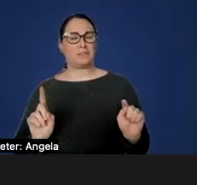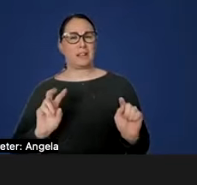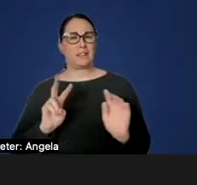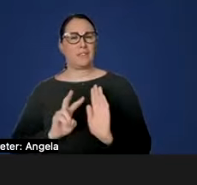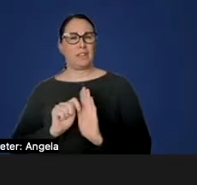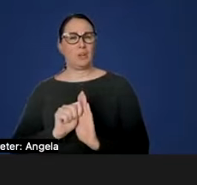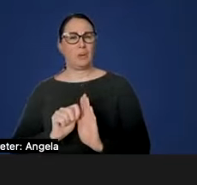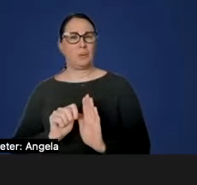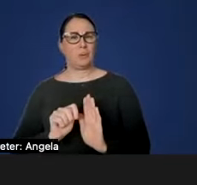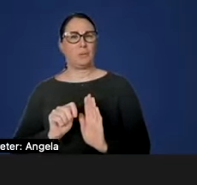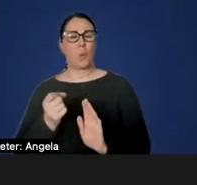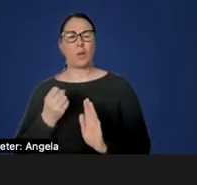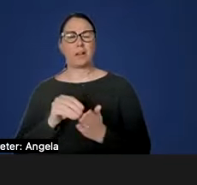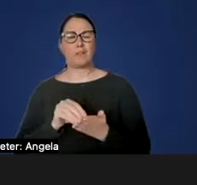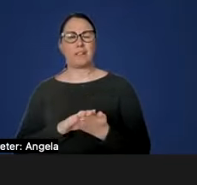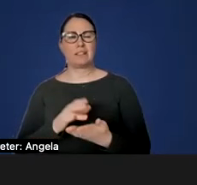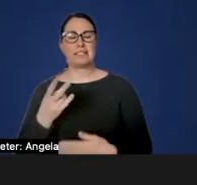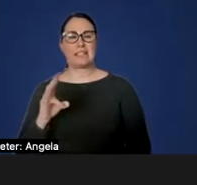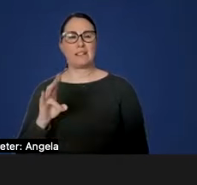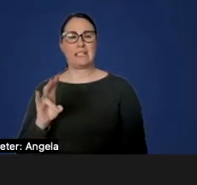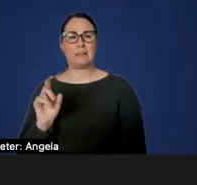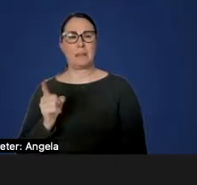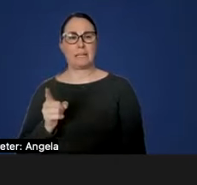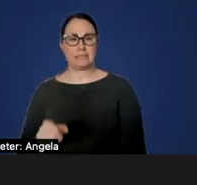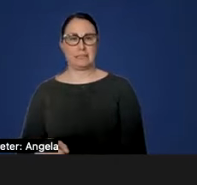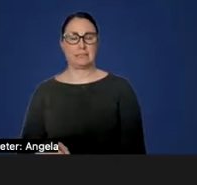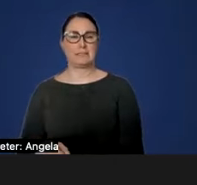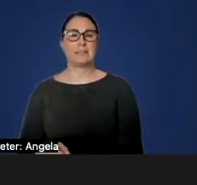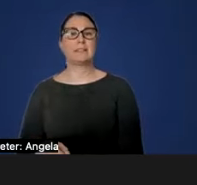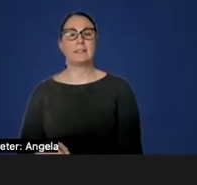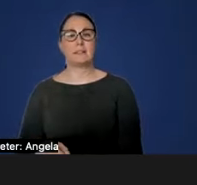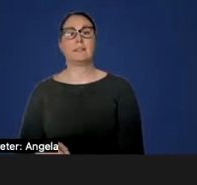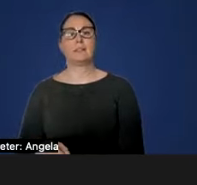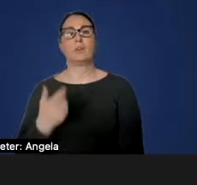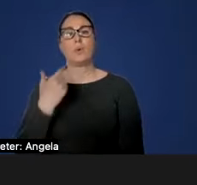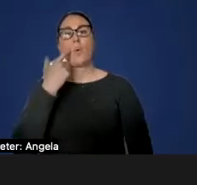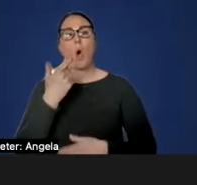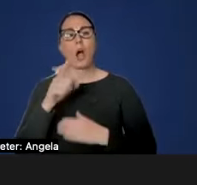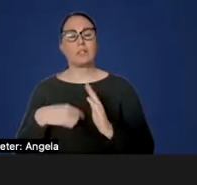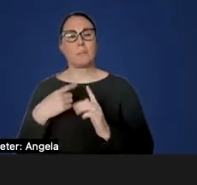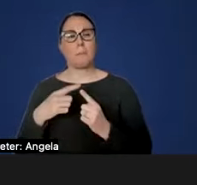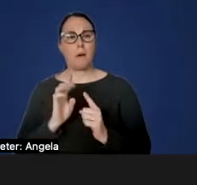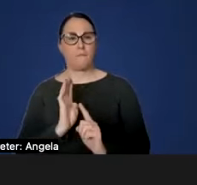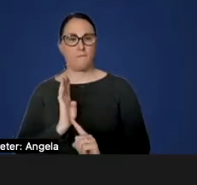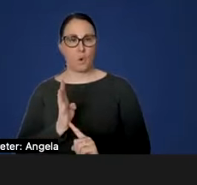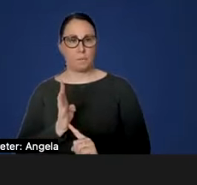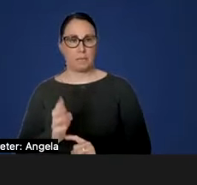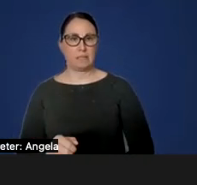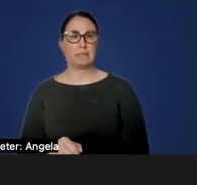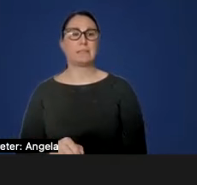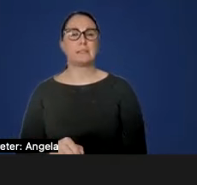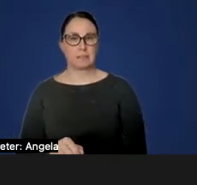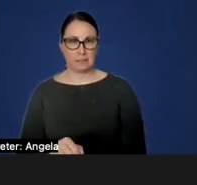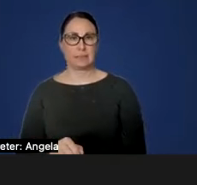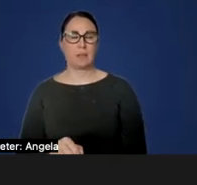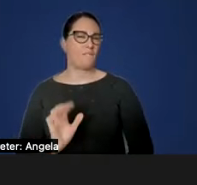Hold on, I had it written down. 17 minutes. And we'll Okay. watch about 4 minutes Okay, or